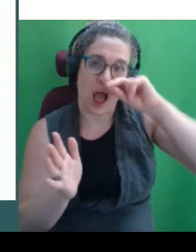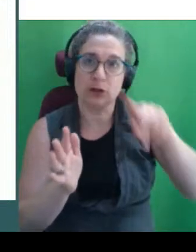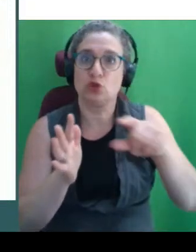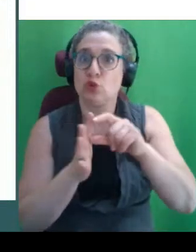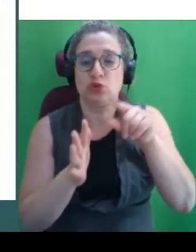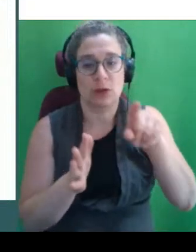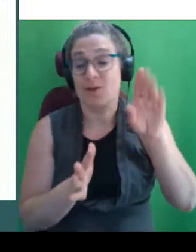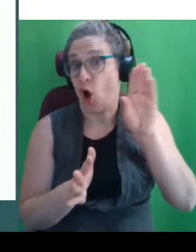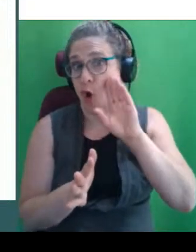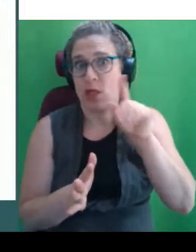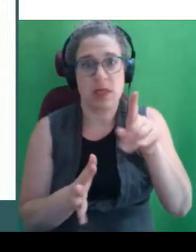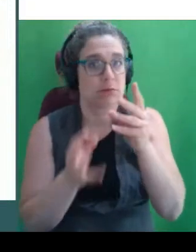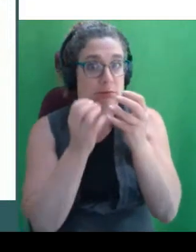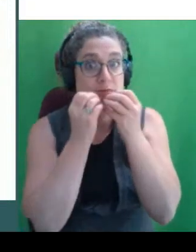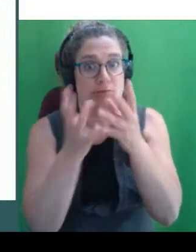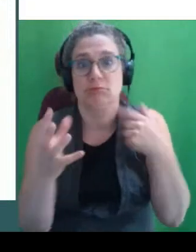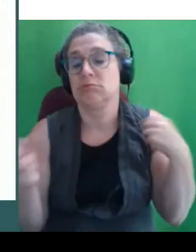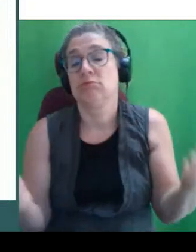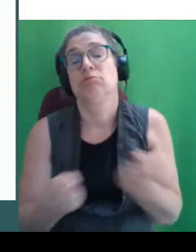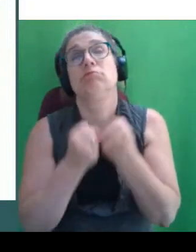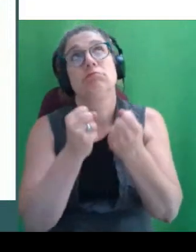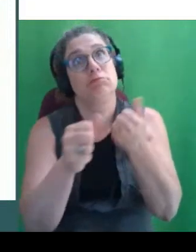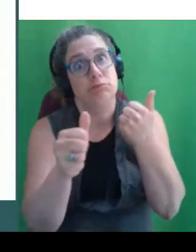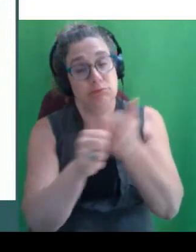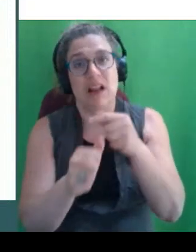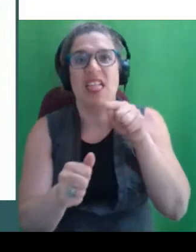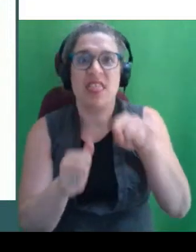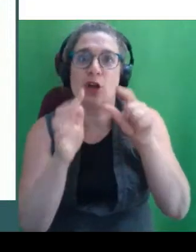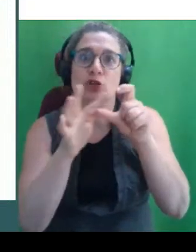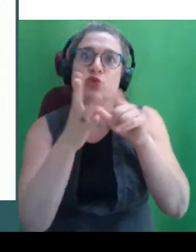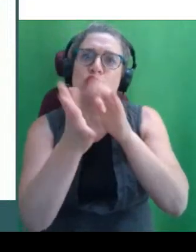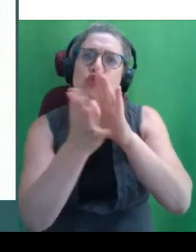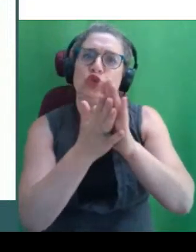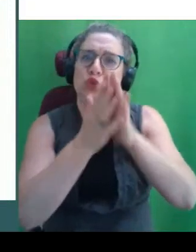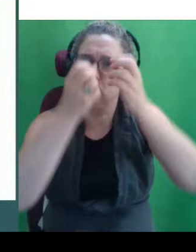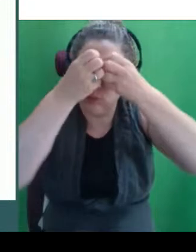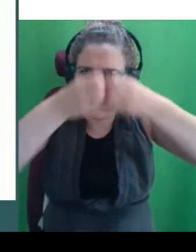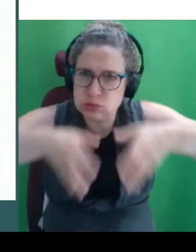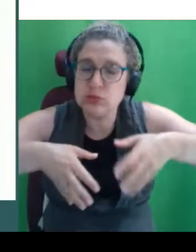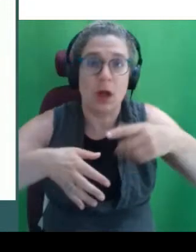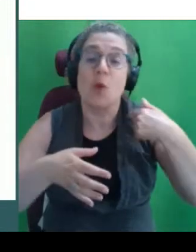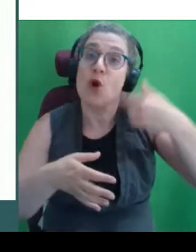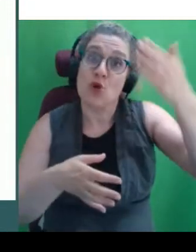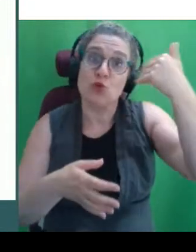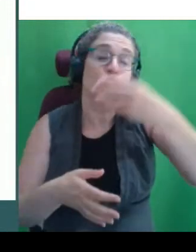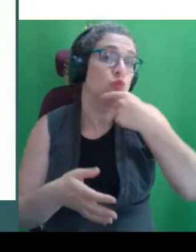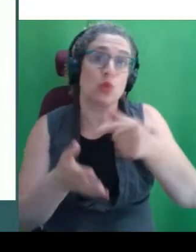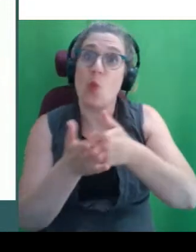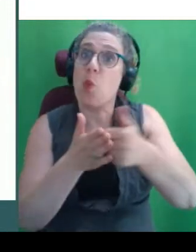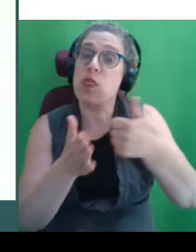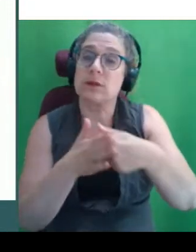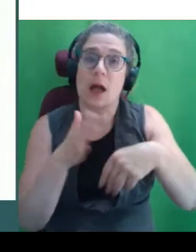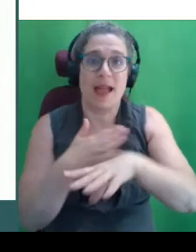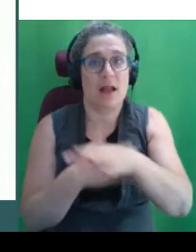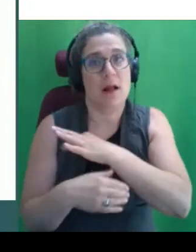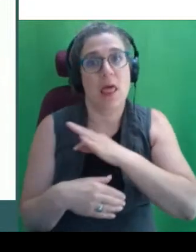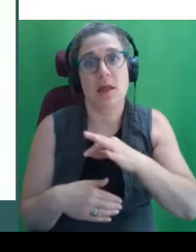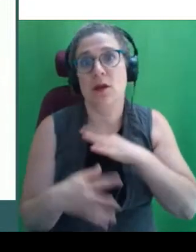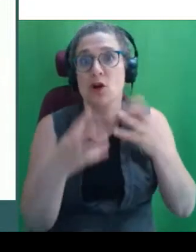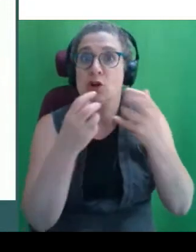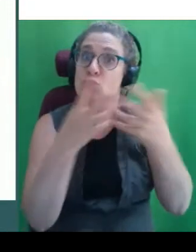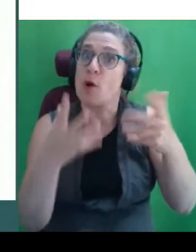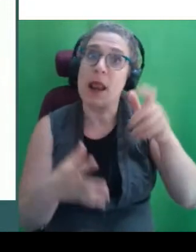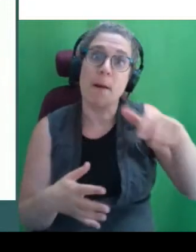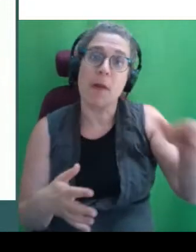Great advocate of nasal saline douches, and we used to use it all the time in clinical practice, and so many patients used to report